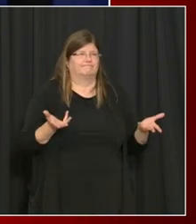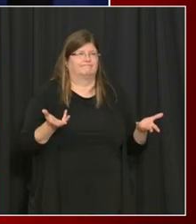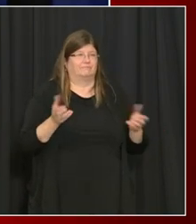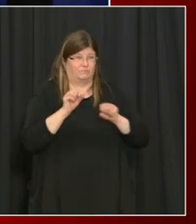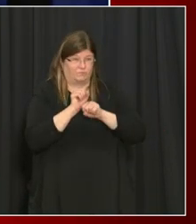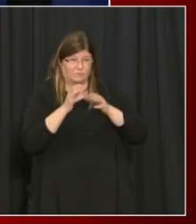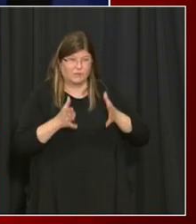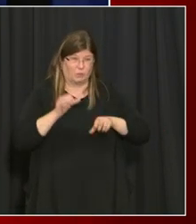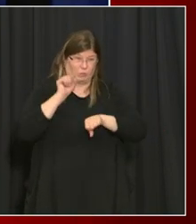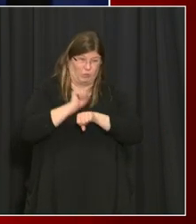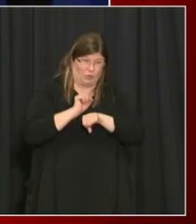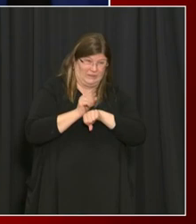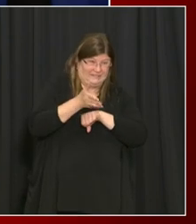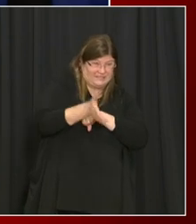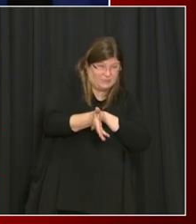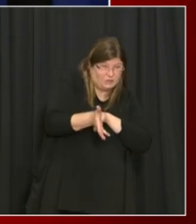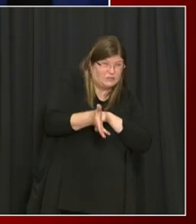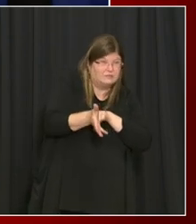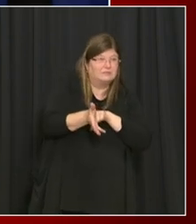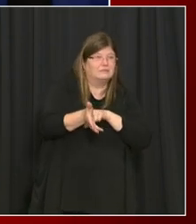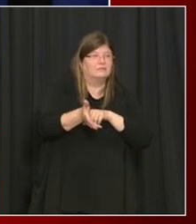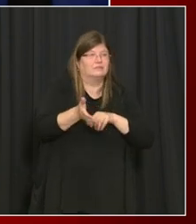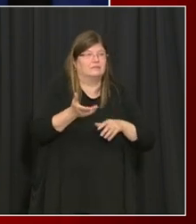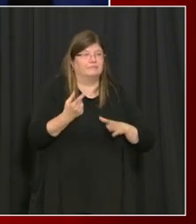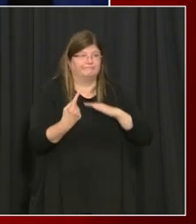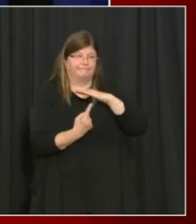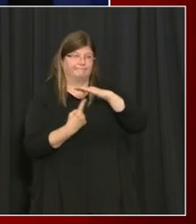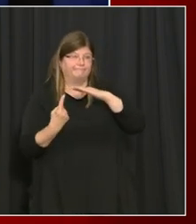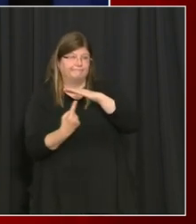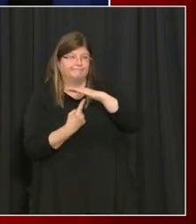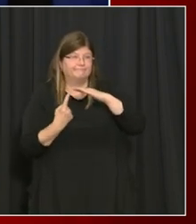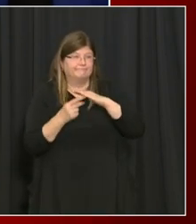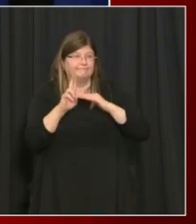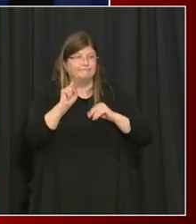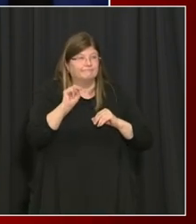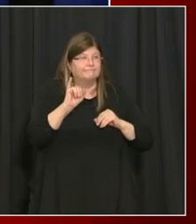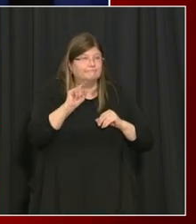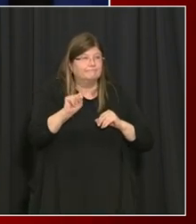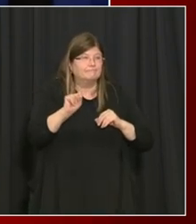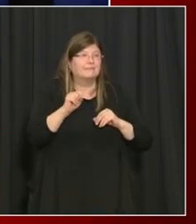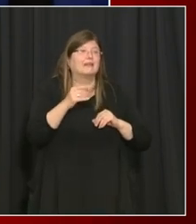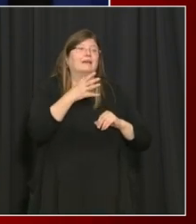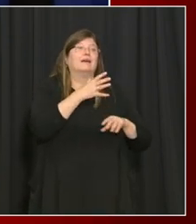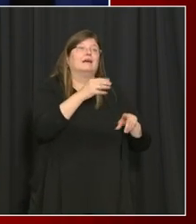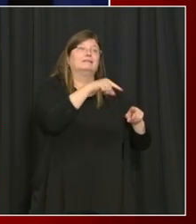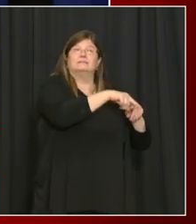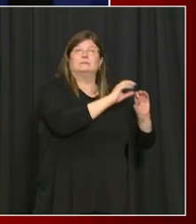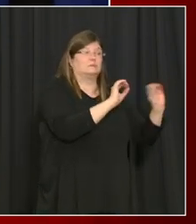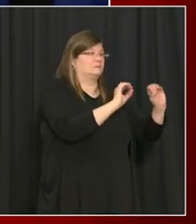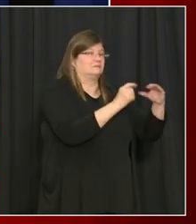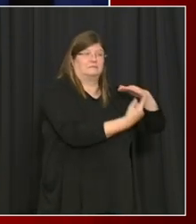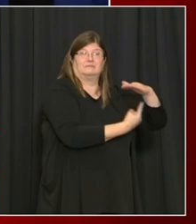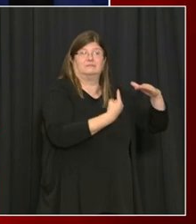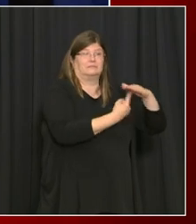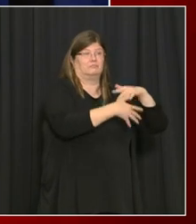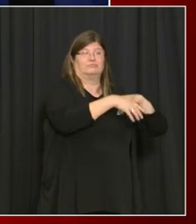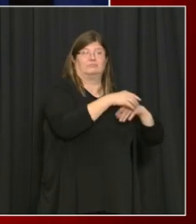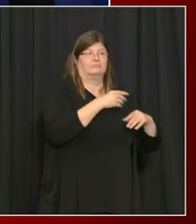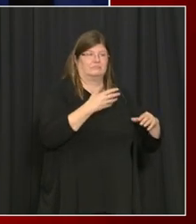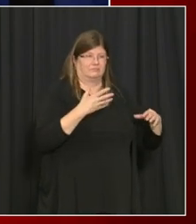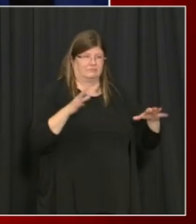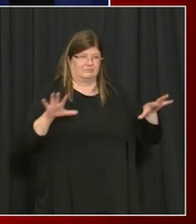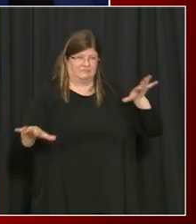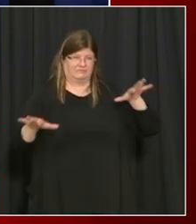are working in the quarantine unit and in the non-quarantine unit or the isolation unit and